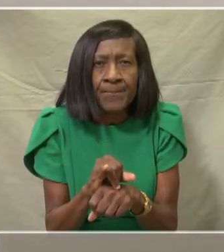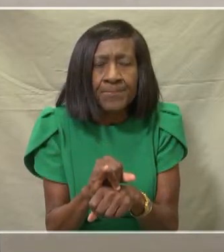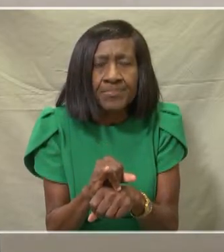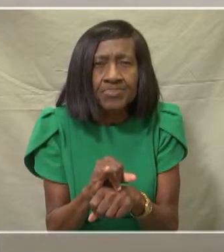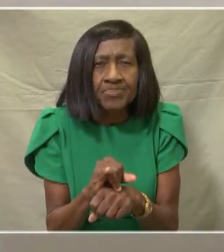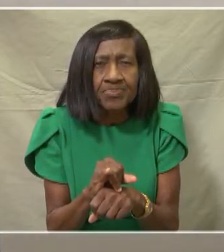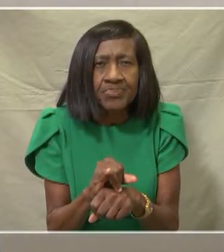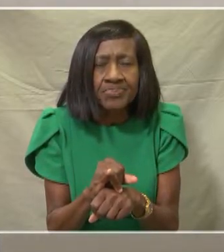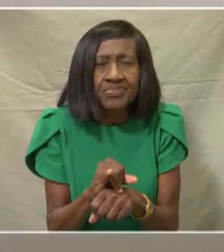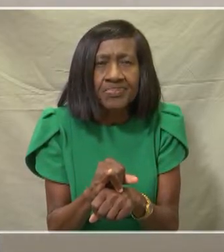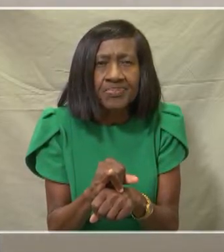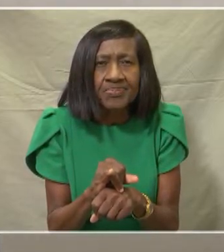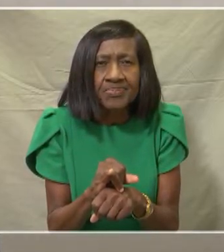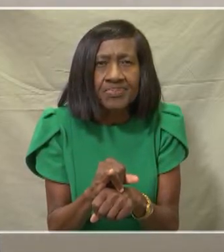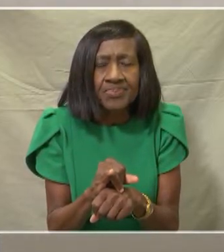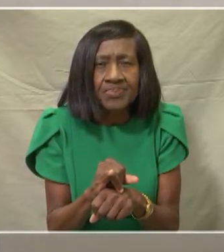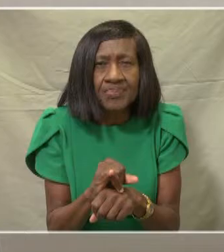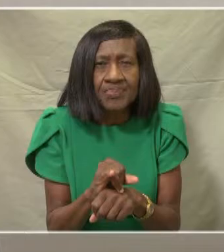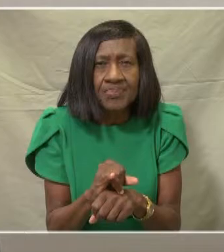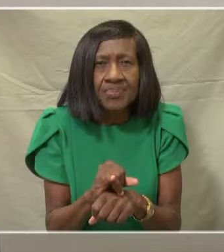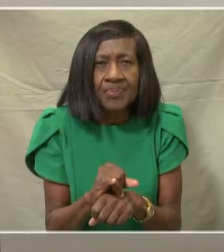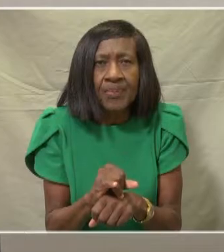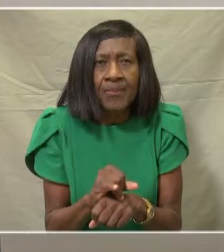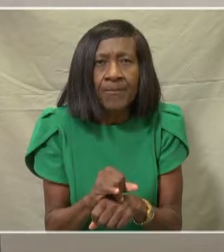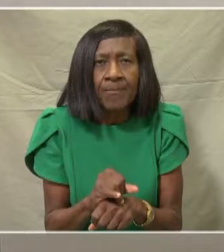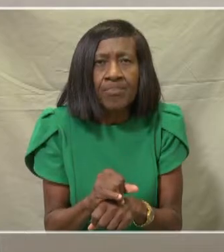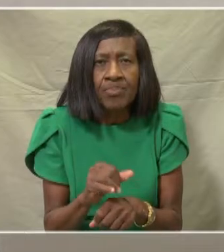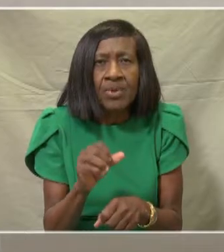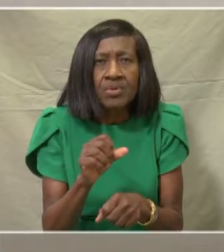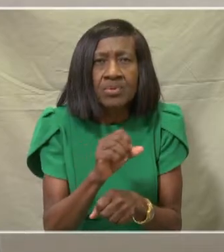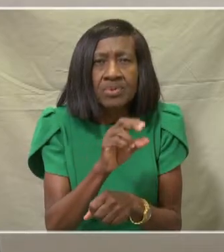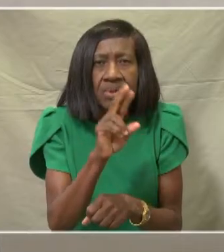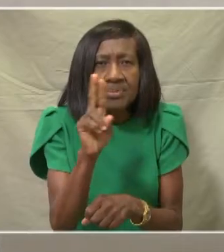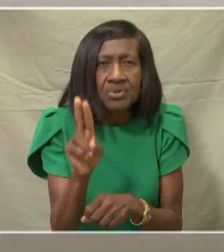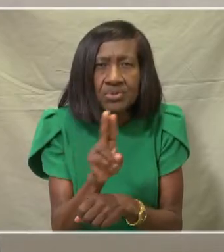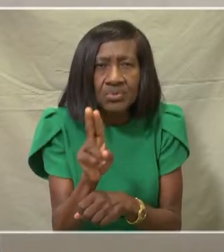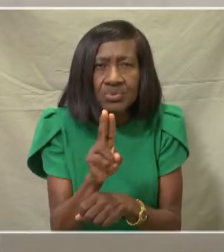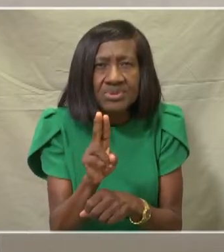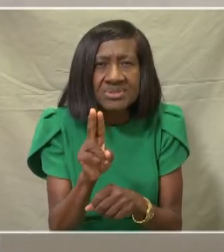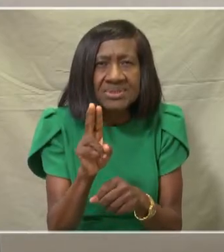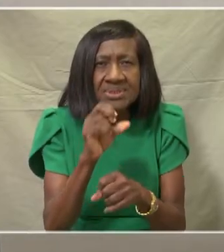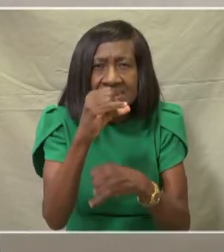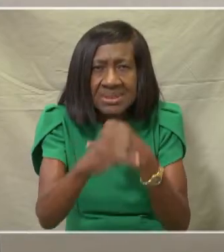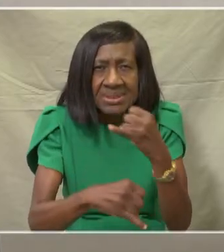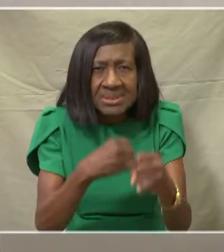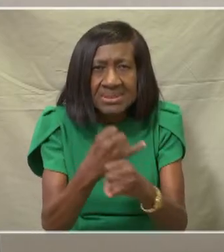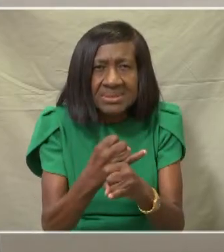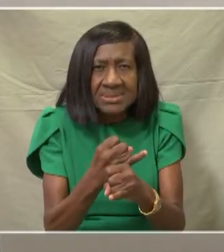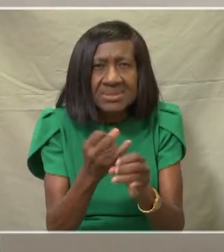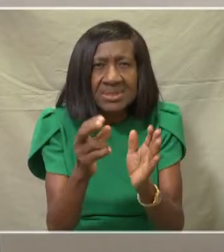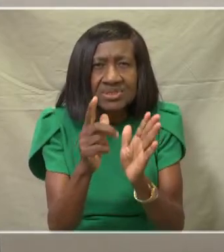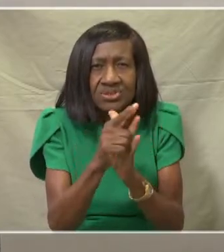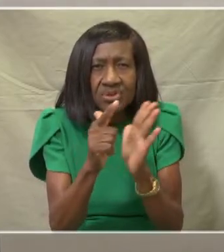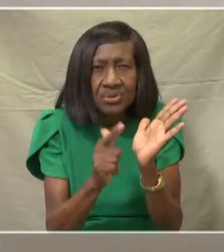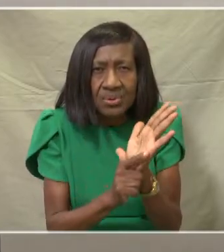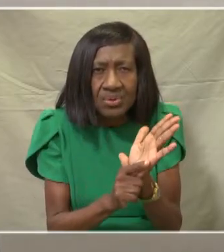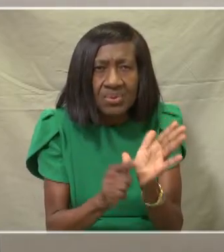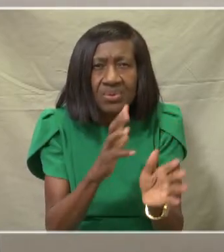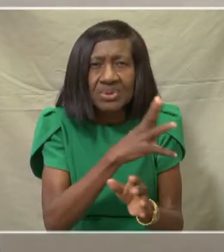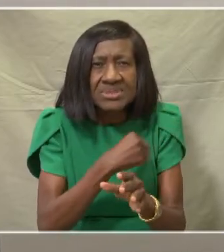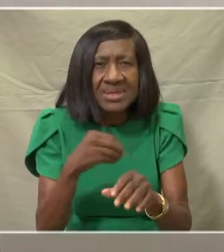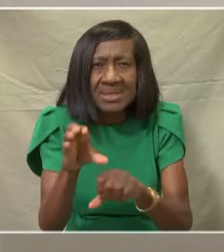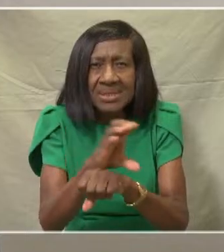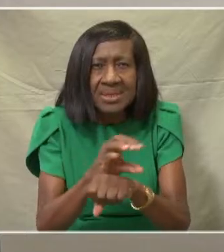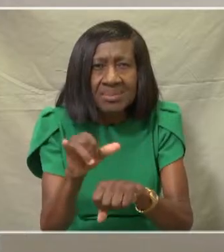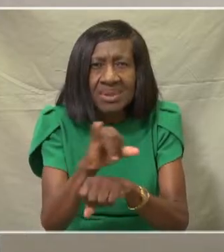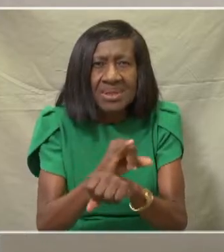has introduced domestically. So we'll be using the international standards and the domestic laws as our guide